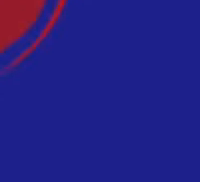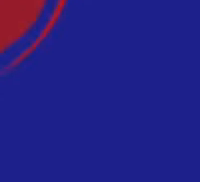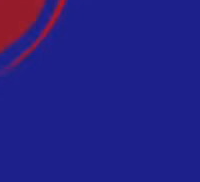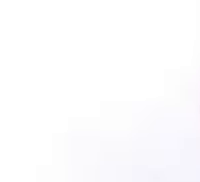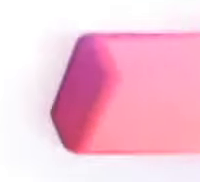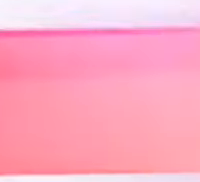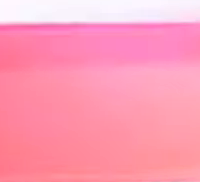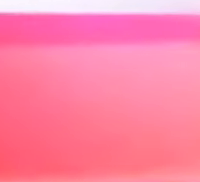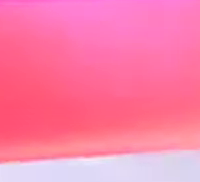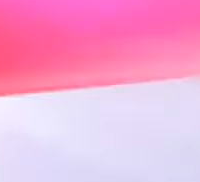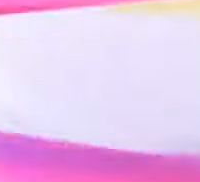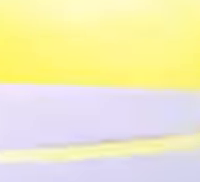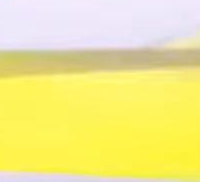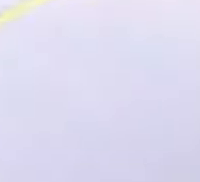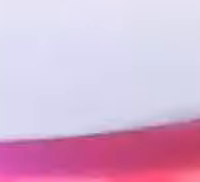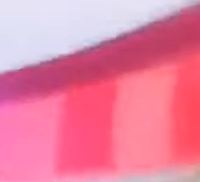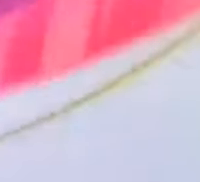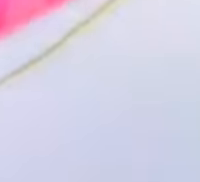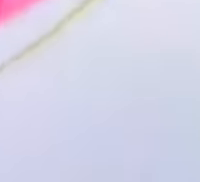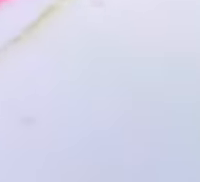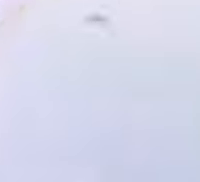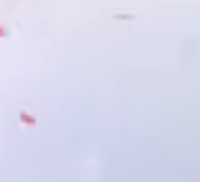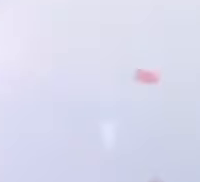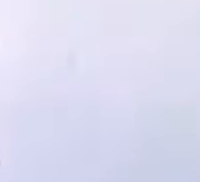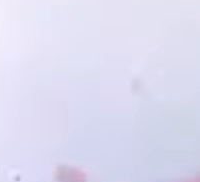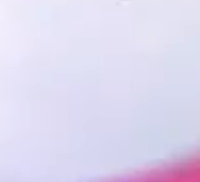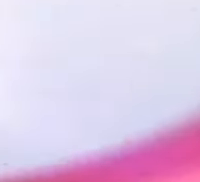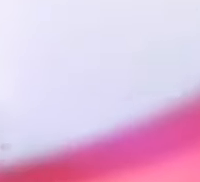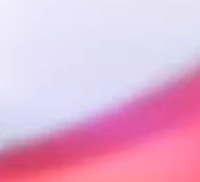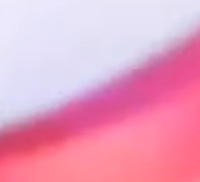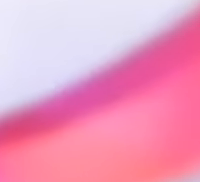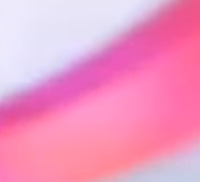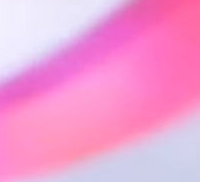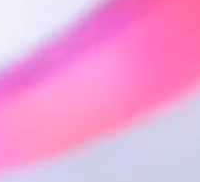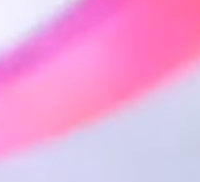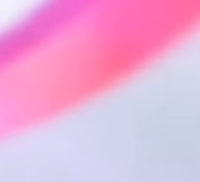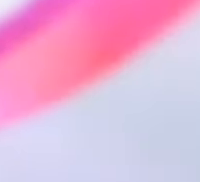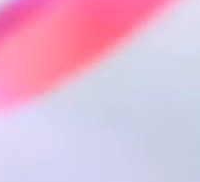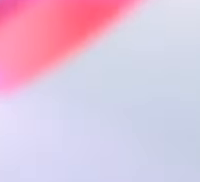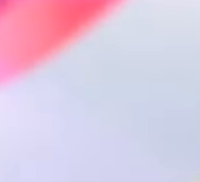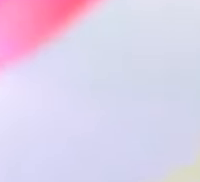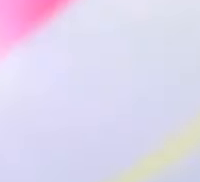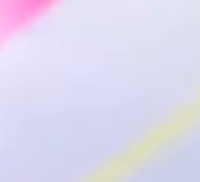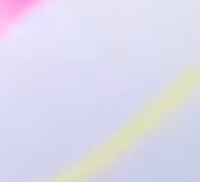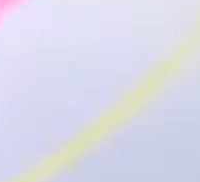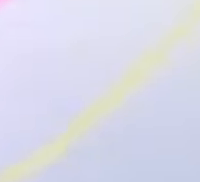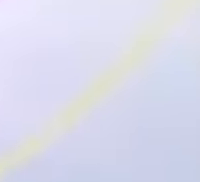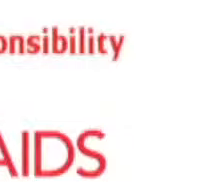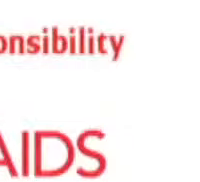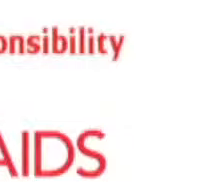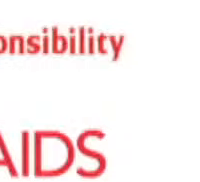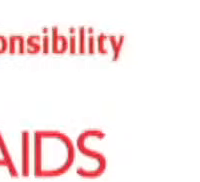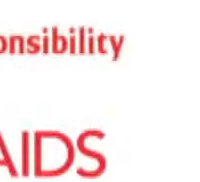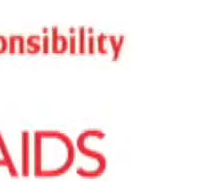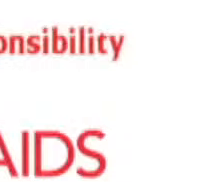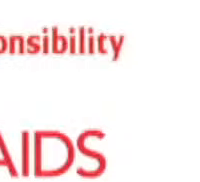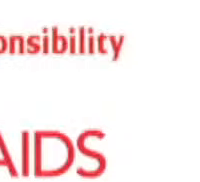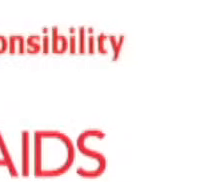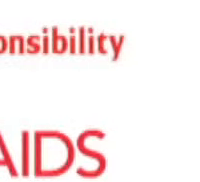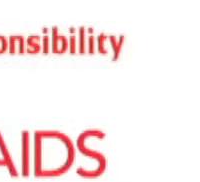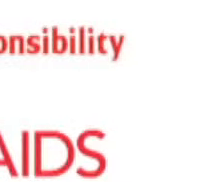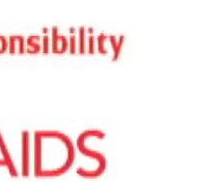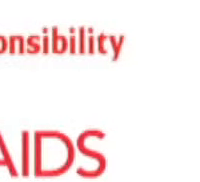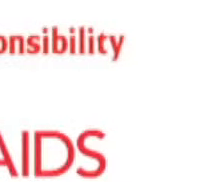95-95-95. You and me stood together, united. We have a shared responsibility.